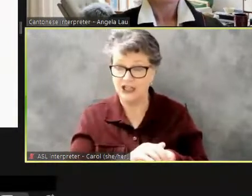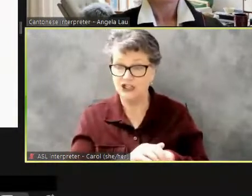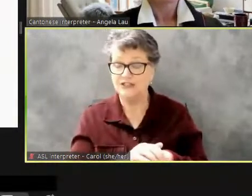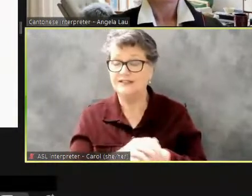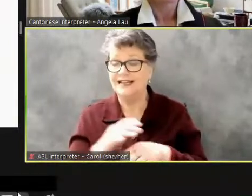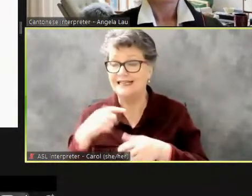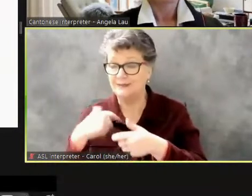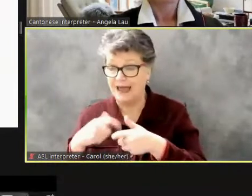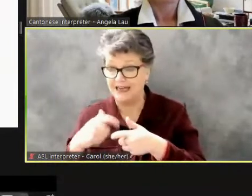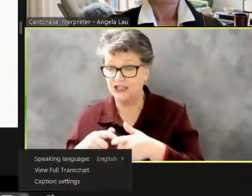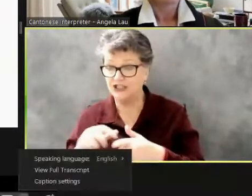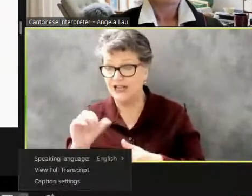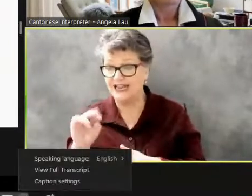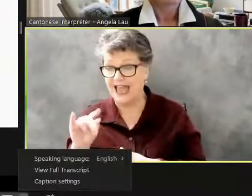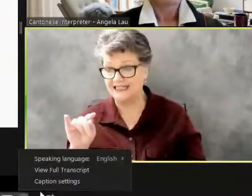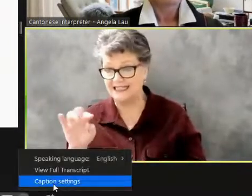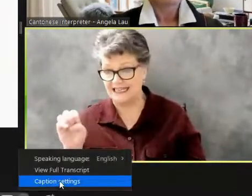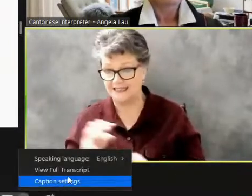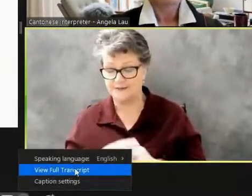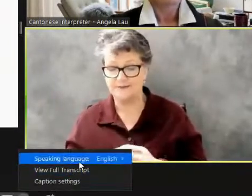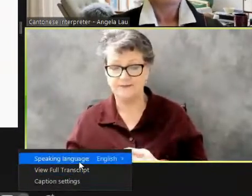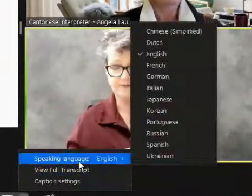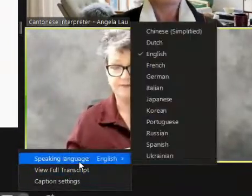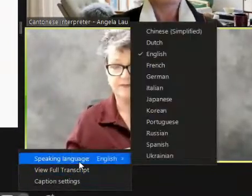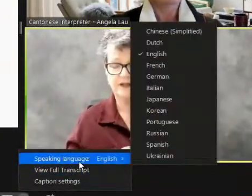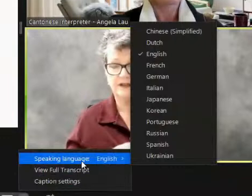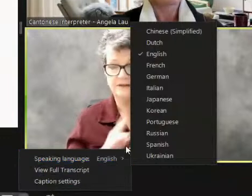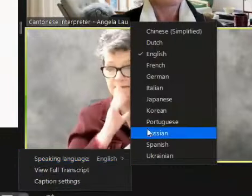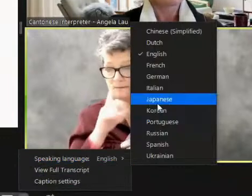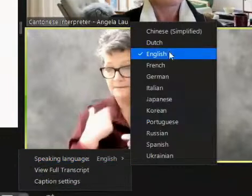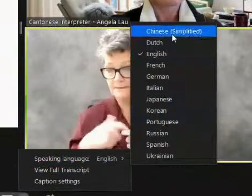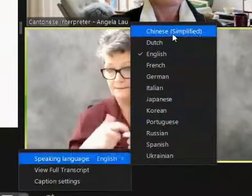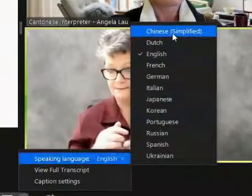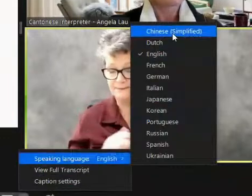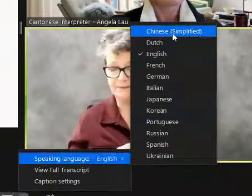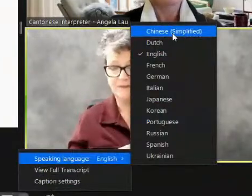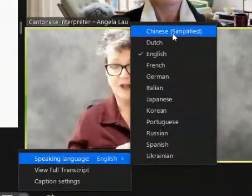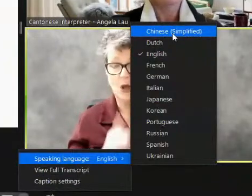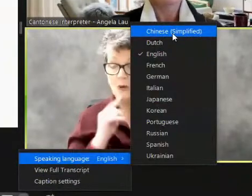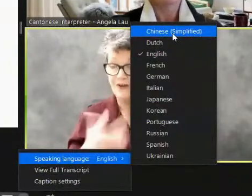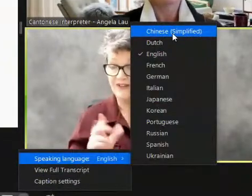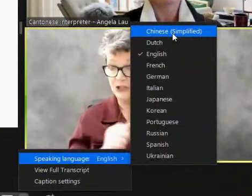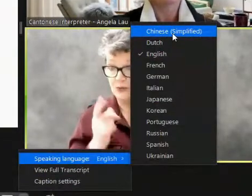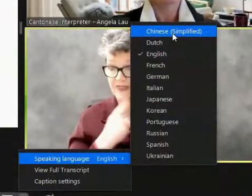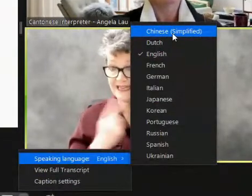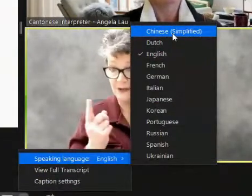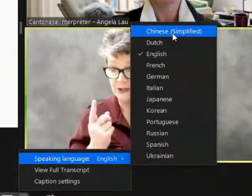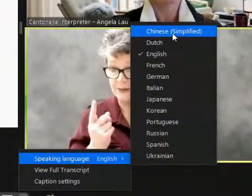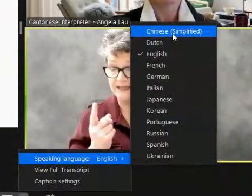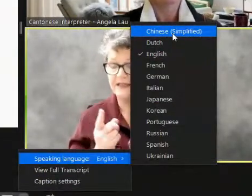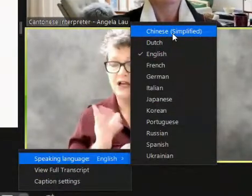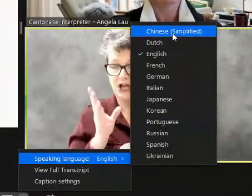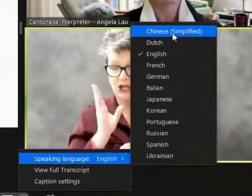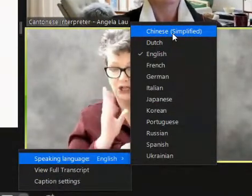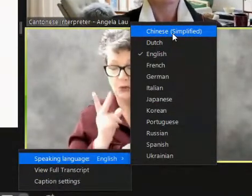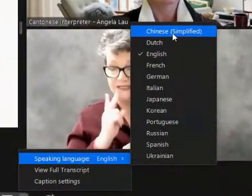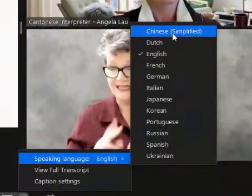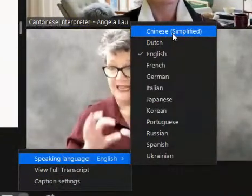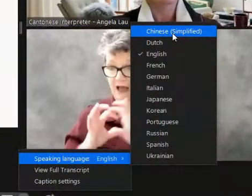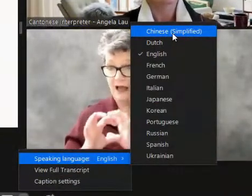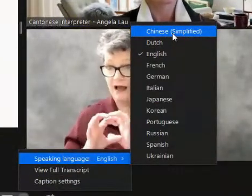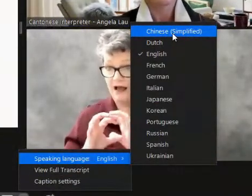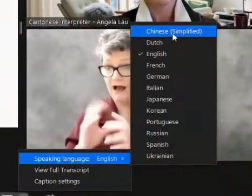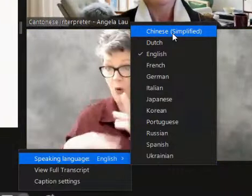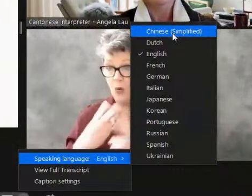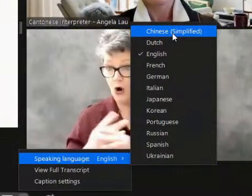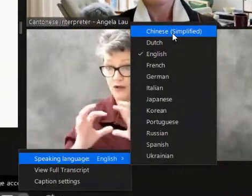and Cantonese. If you're on a laptop or a desktop, after we're done with this announcement, you will see a globe at the bottom right of your screen.